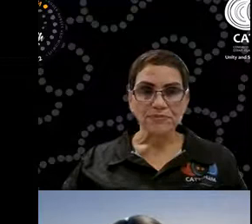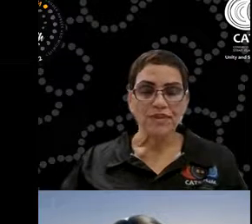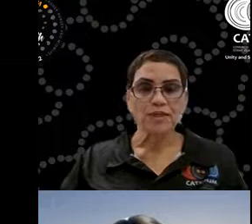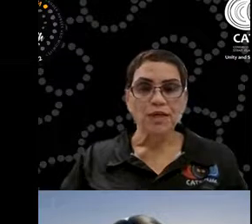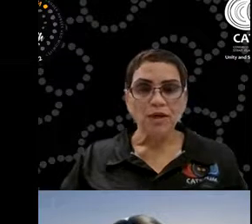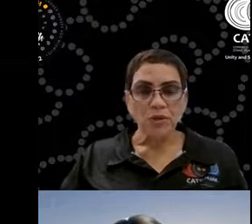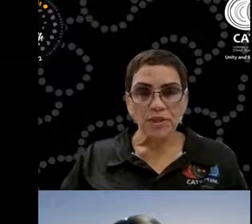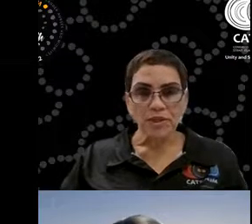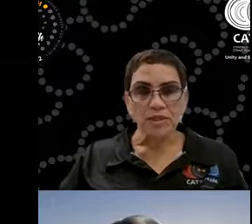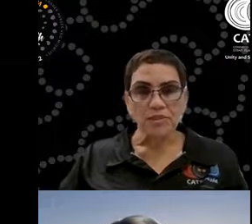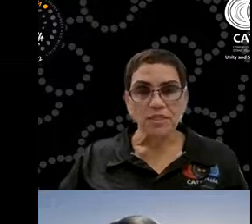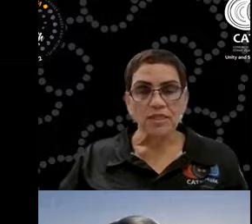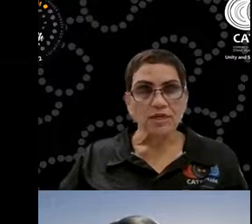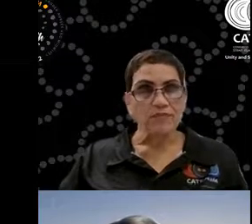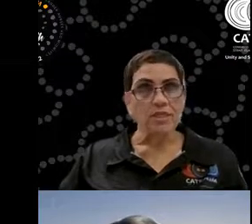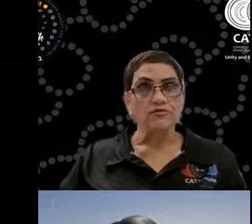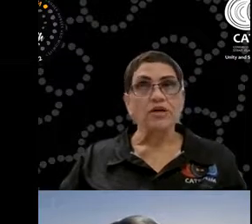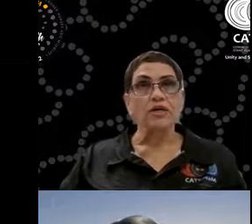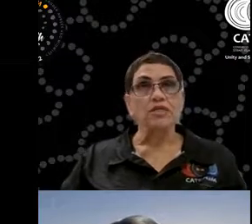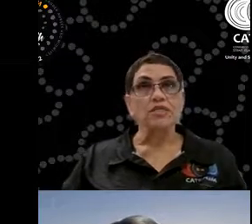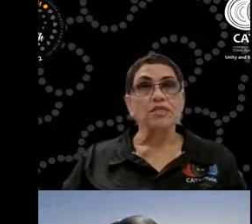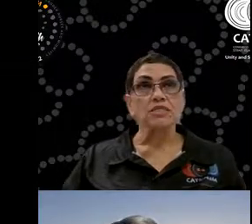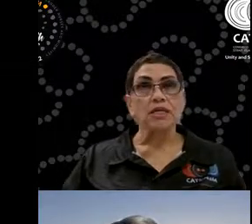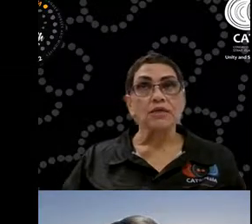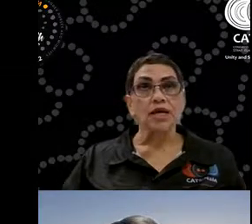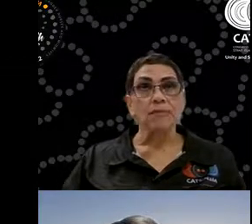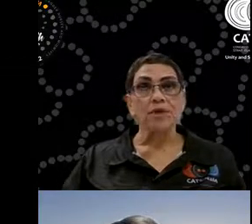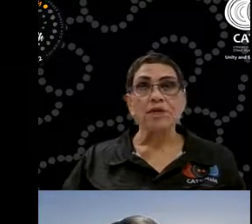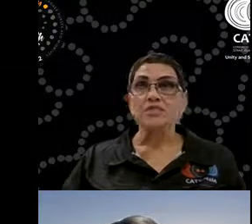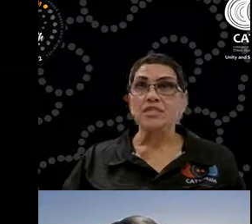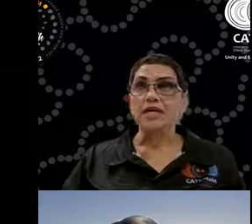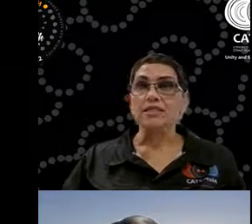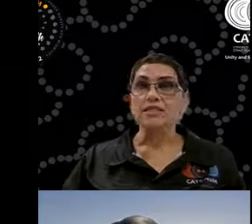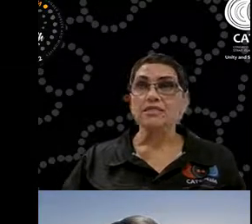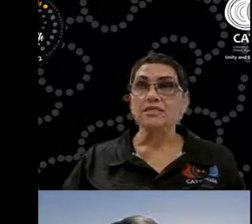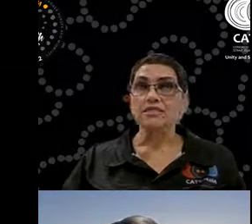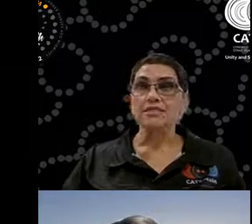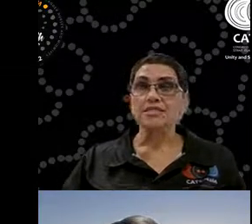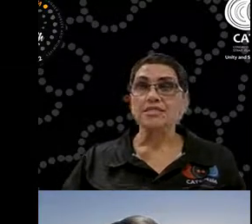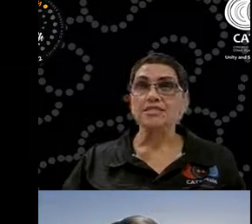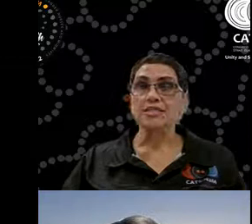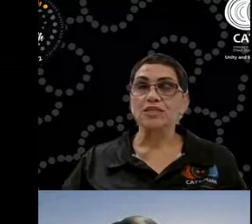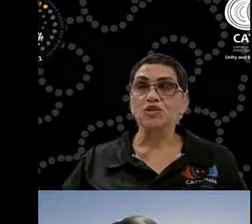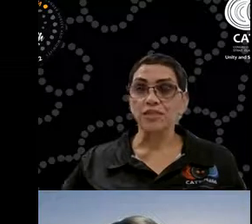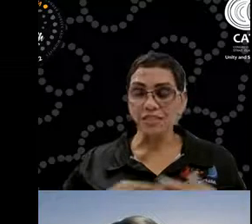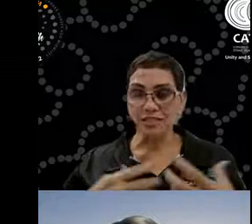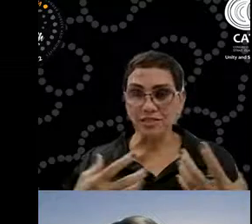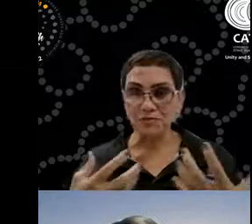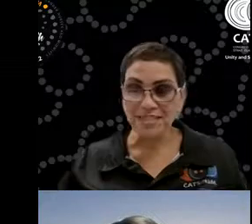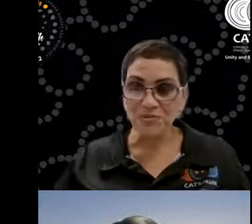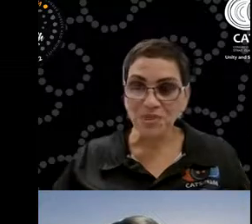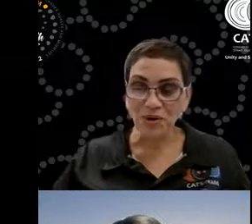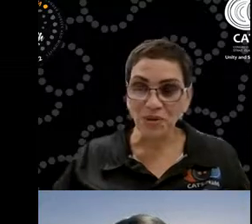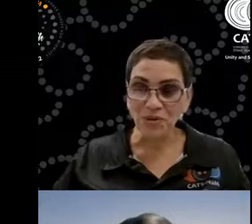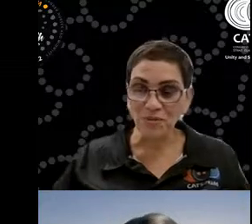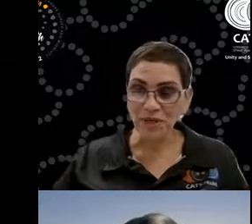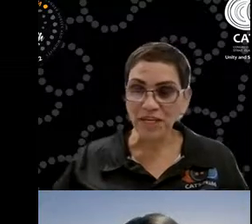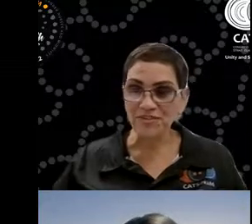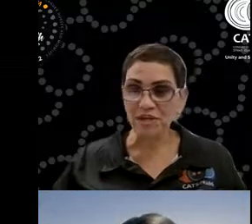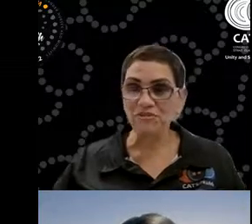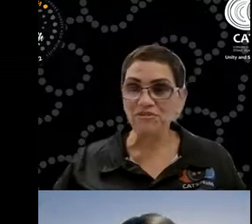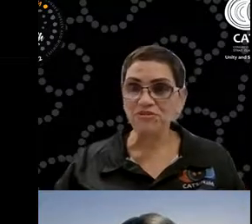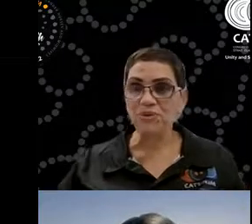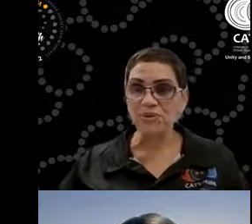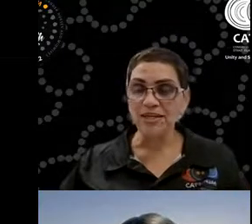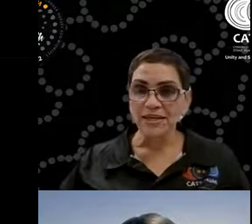well. One of the most significant findings is that people saying this is the criticism this was not what